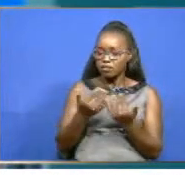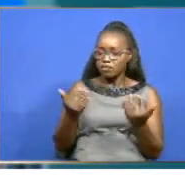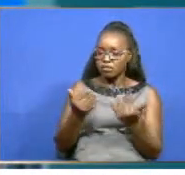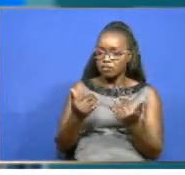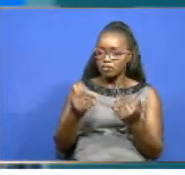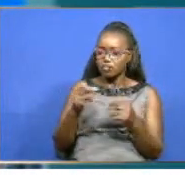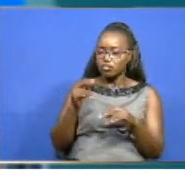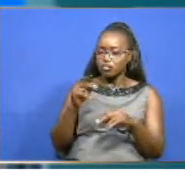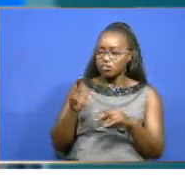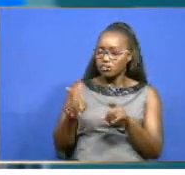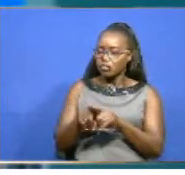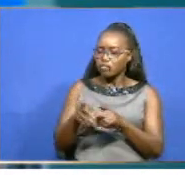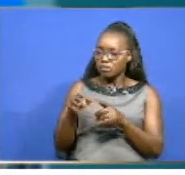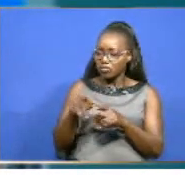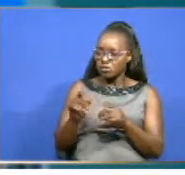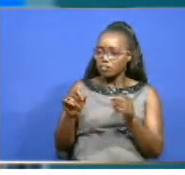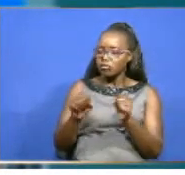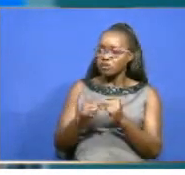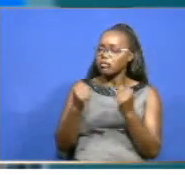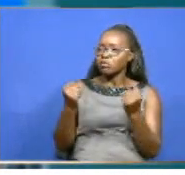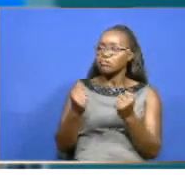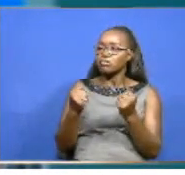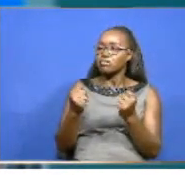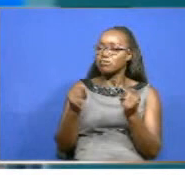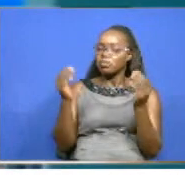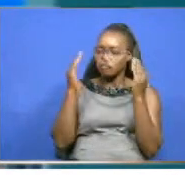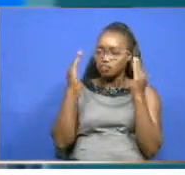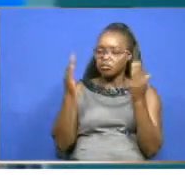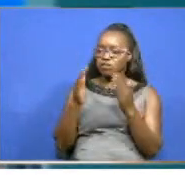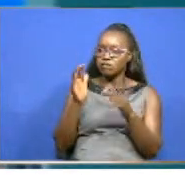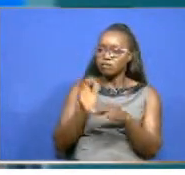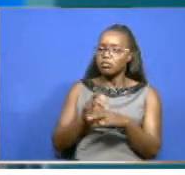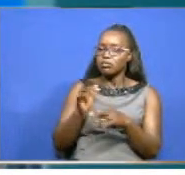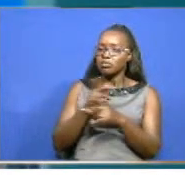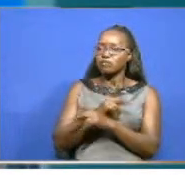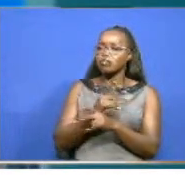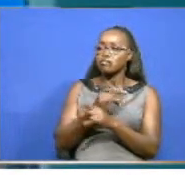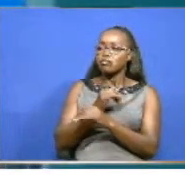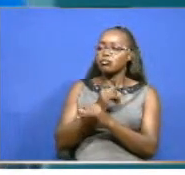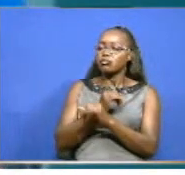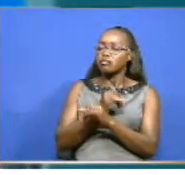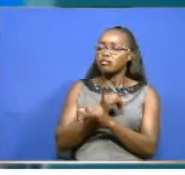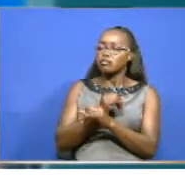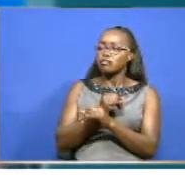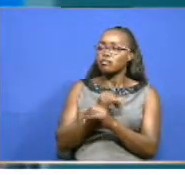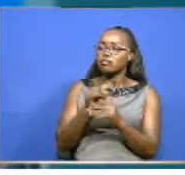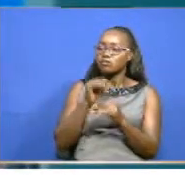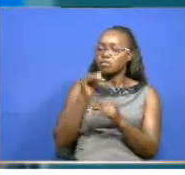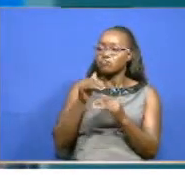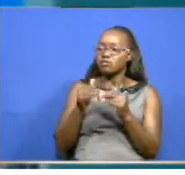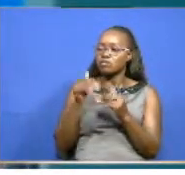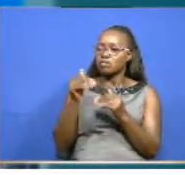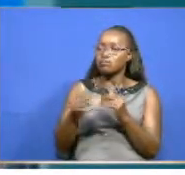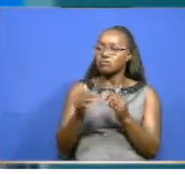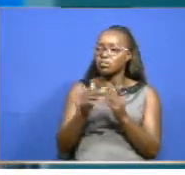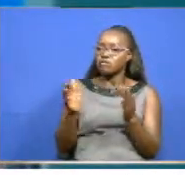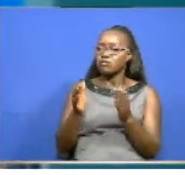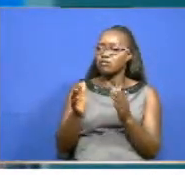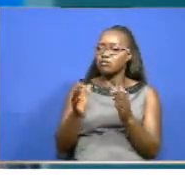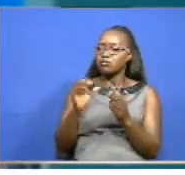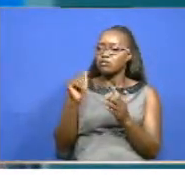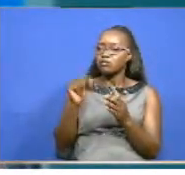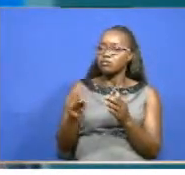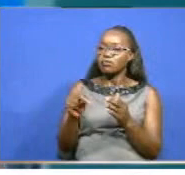happening. We have narrowed ourselves in prevention of infections only. All right. We have not looked at the aftermath. We have not opened the can of